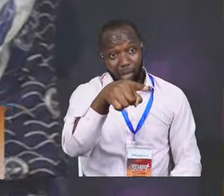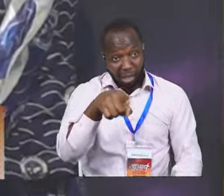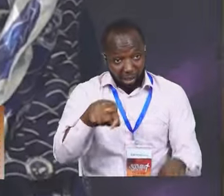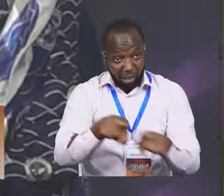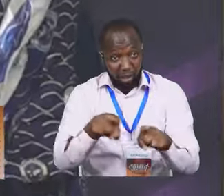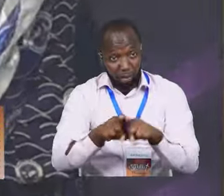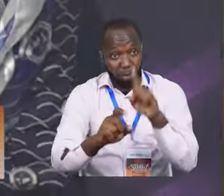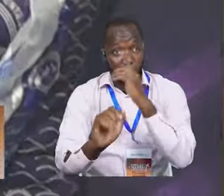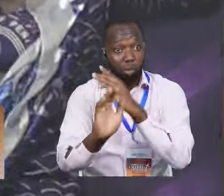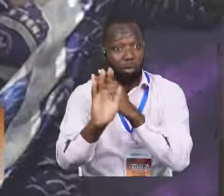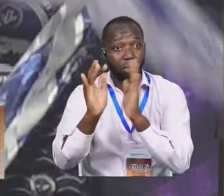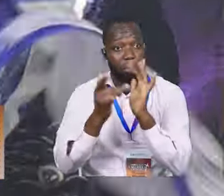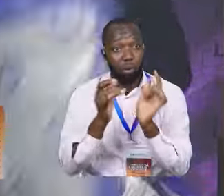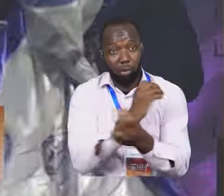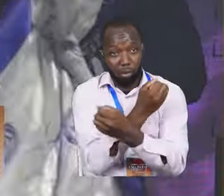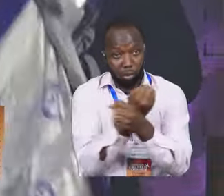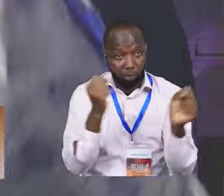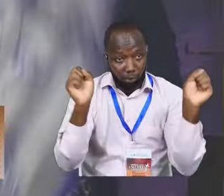Jesus can save you.